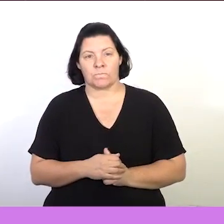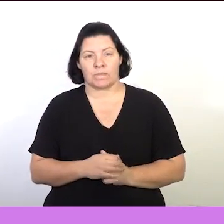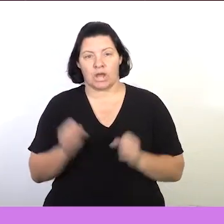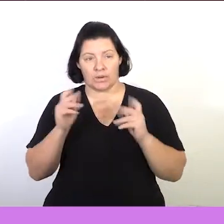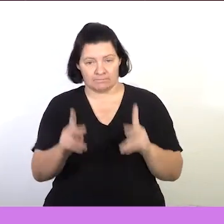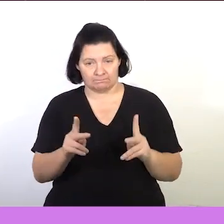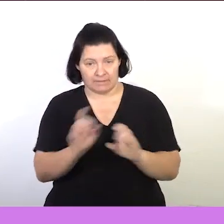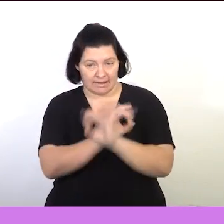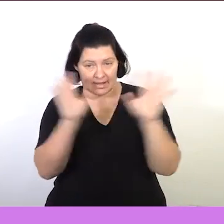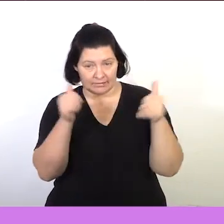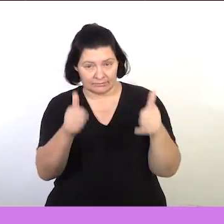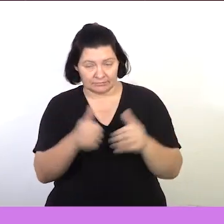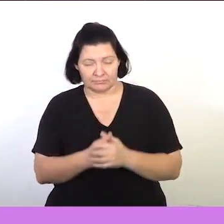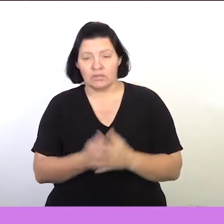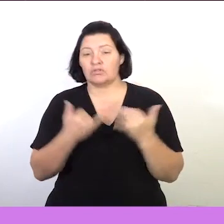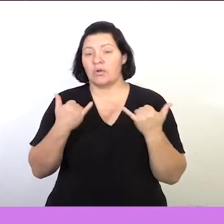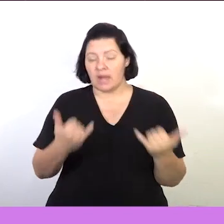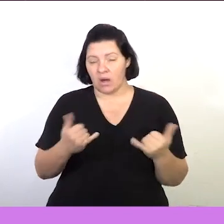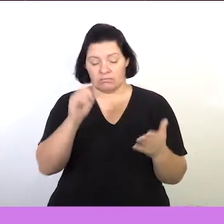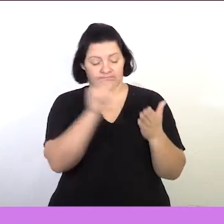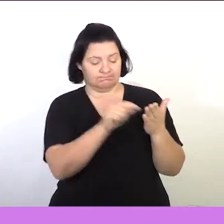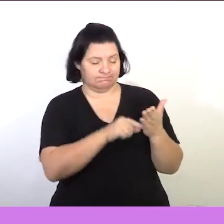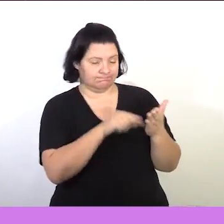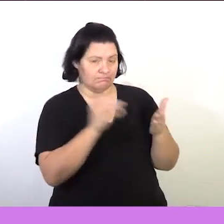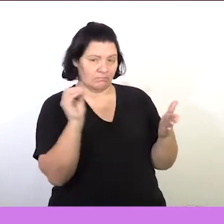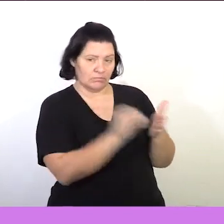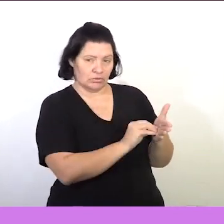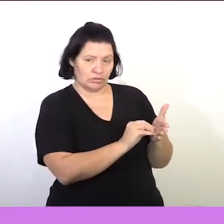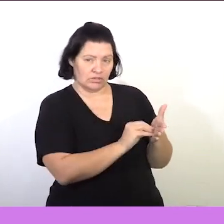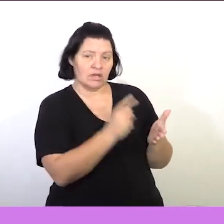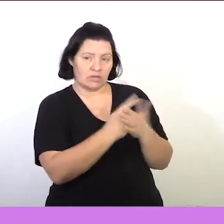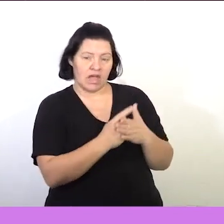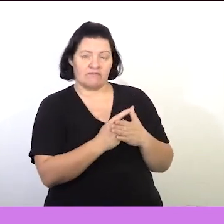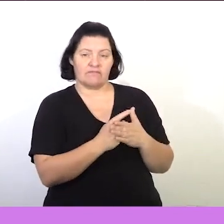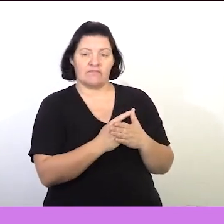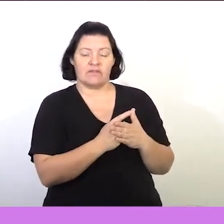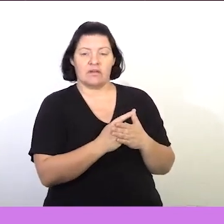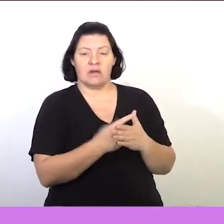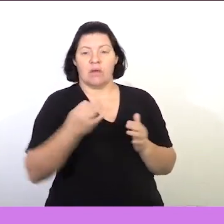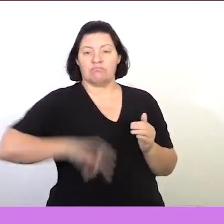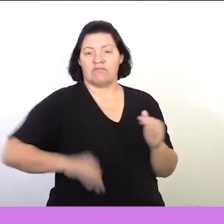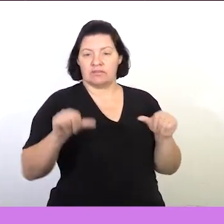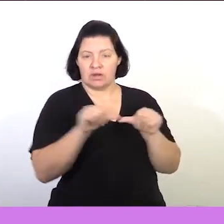203,500 Rand. All right, so I hope that is clear. So I'm going to type that in now. To get my profit margin,